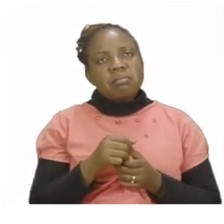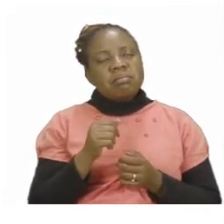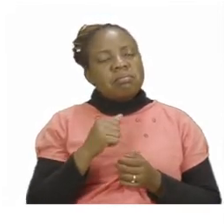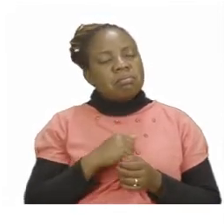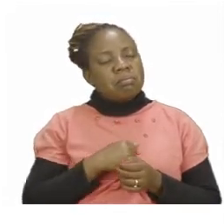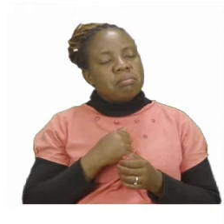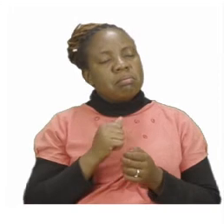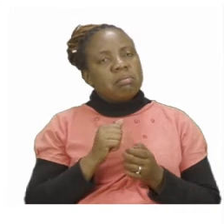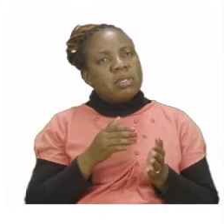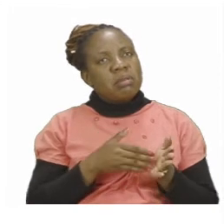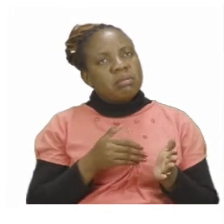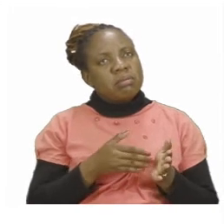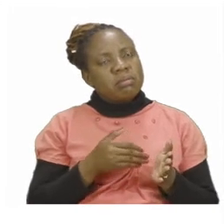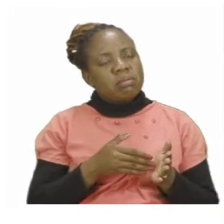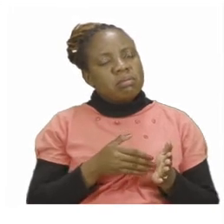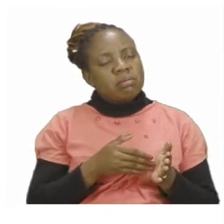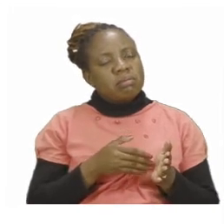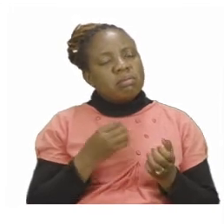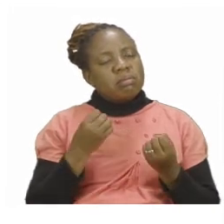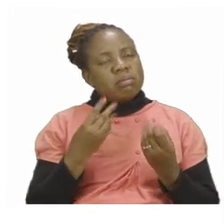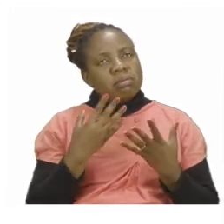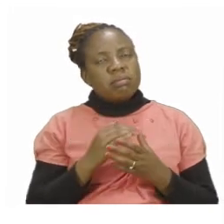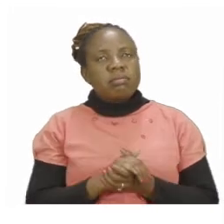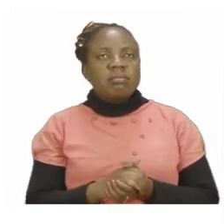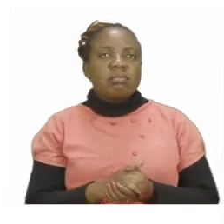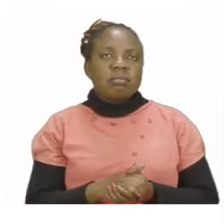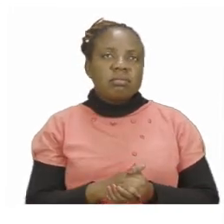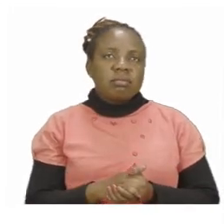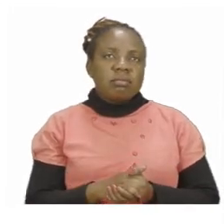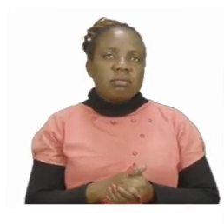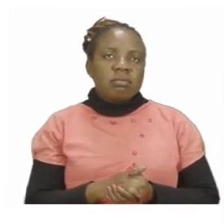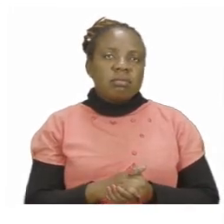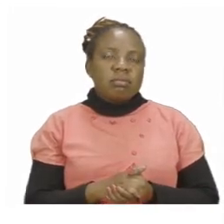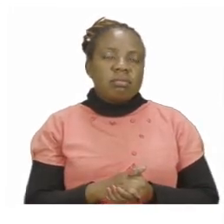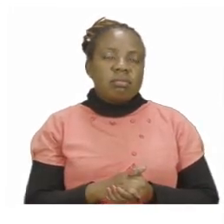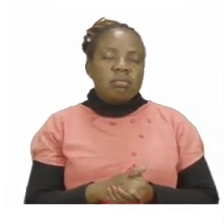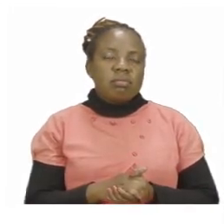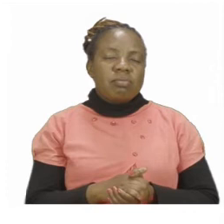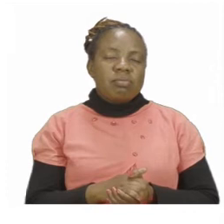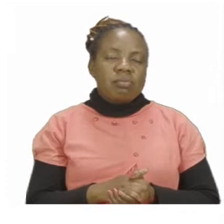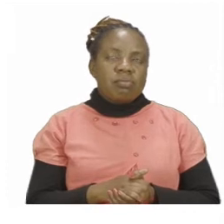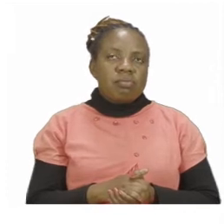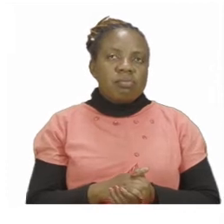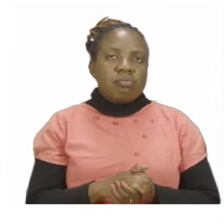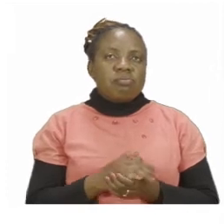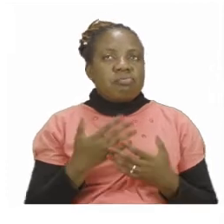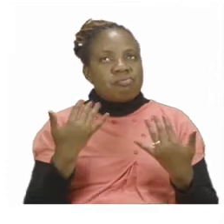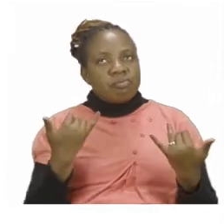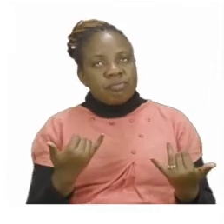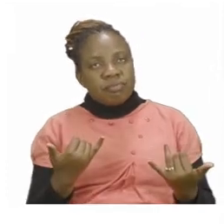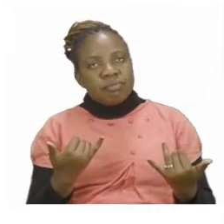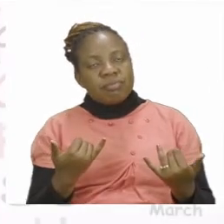20 Namibian dollar note. So you have to now work out what your change was.